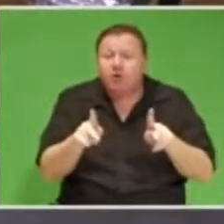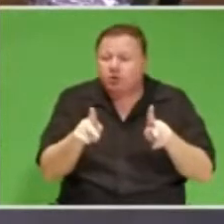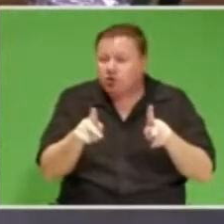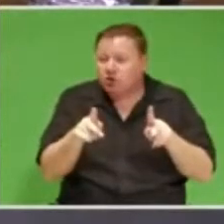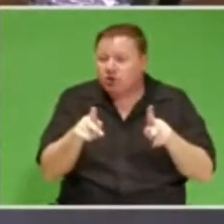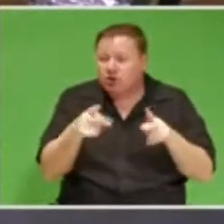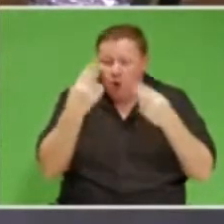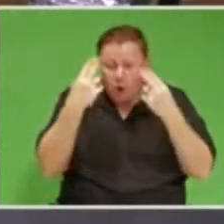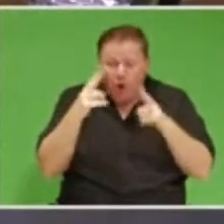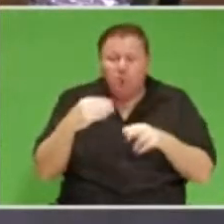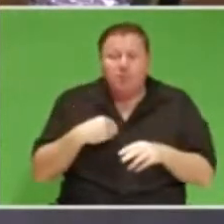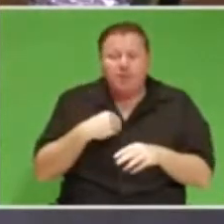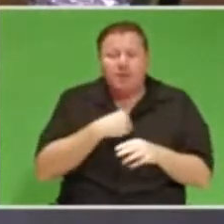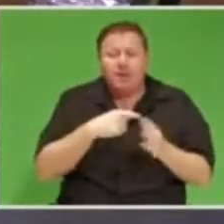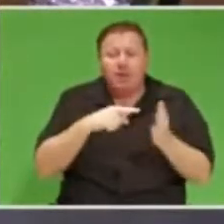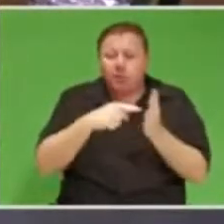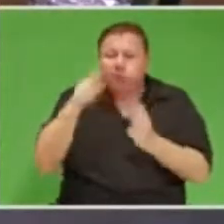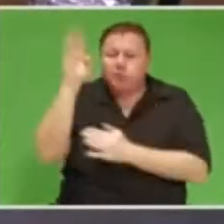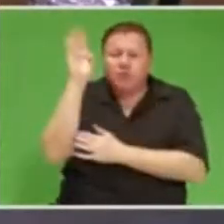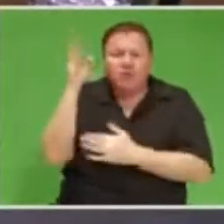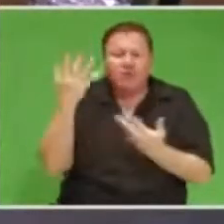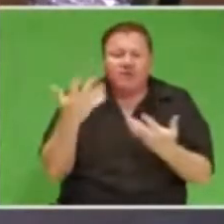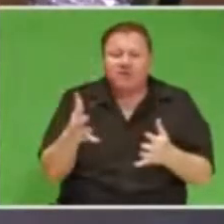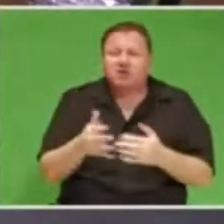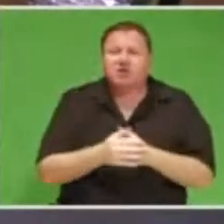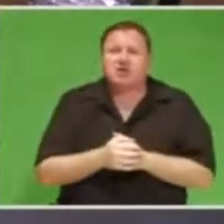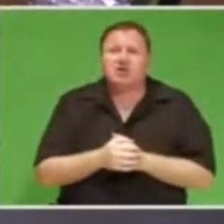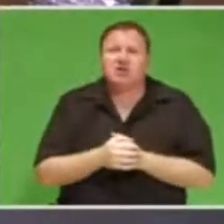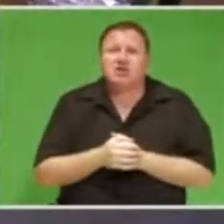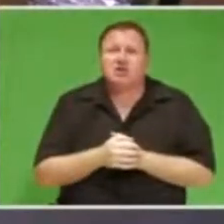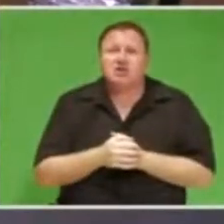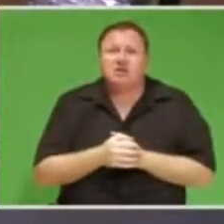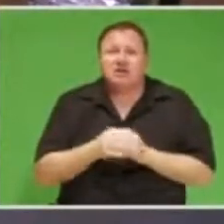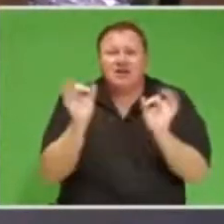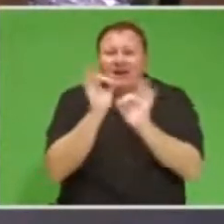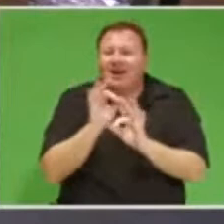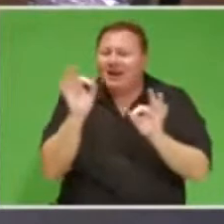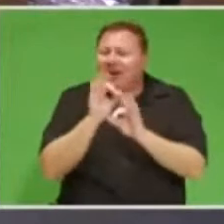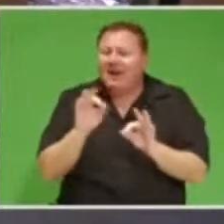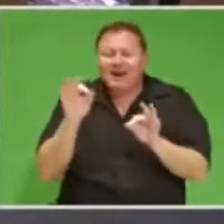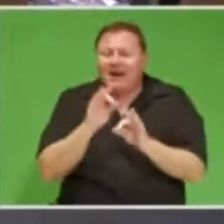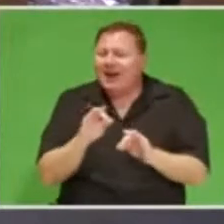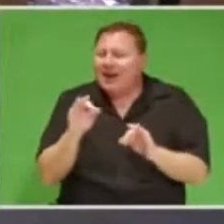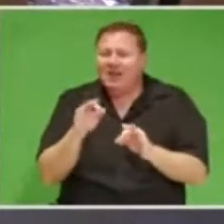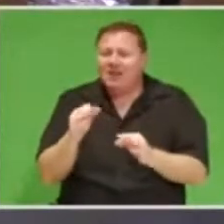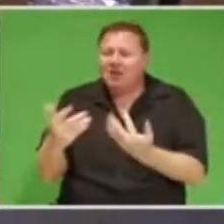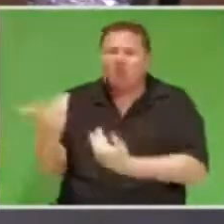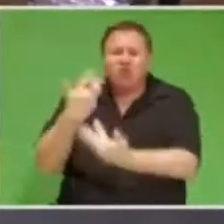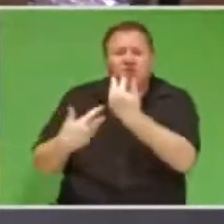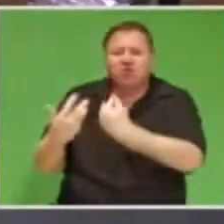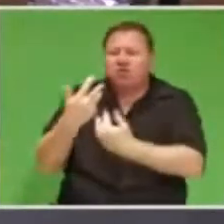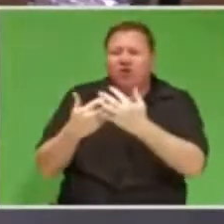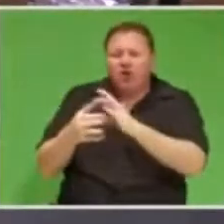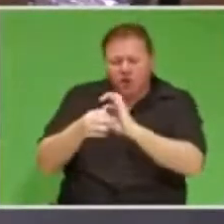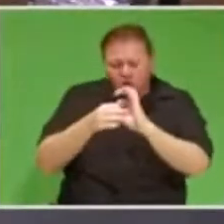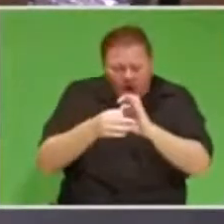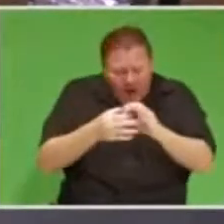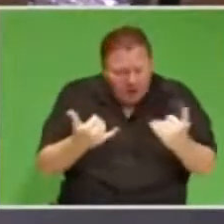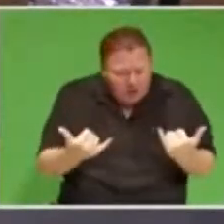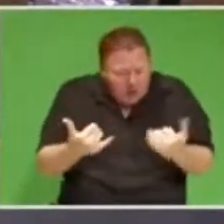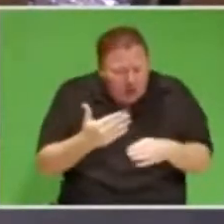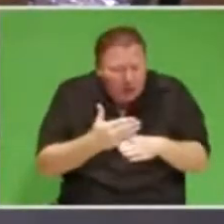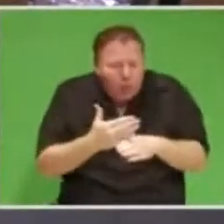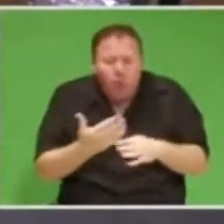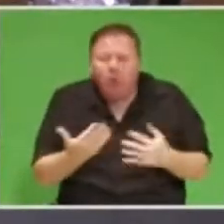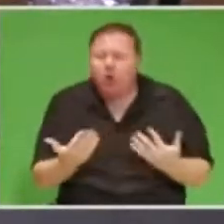to Honorable Members to raise their issues, and none of what you are raising is related to what we're